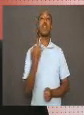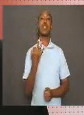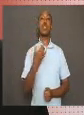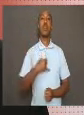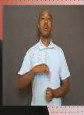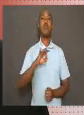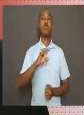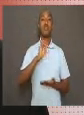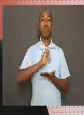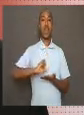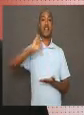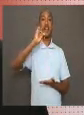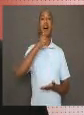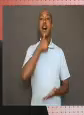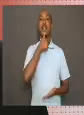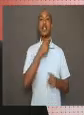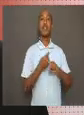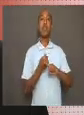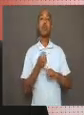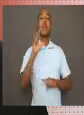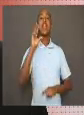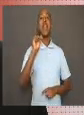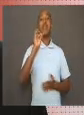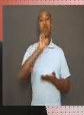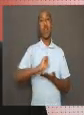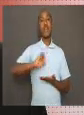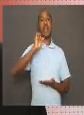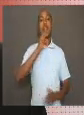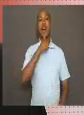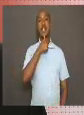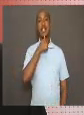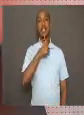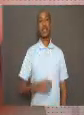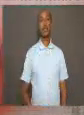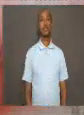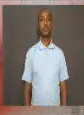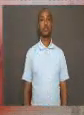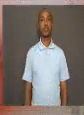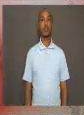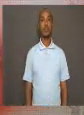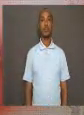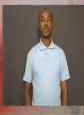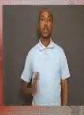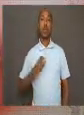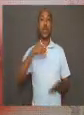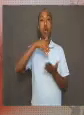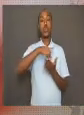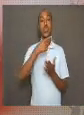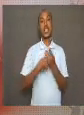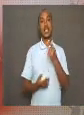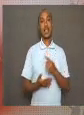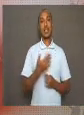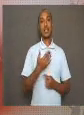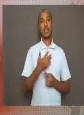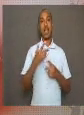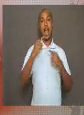of volatile acids from non-volatile acids. We also discussed